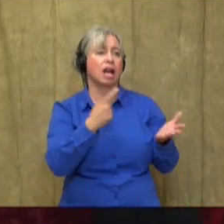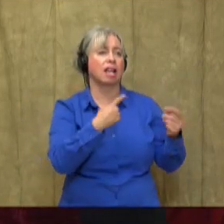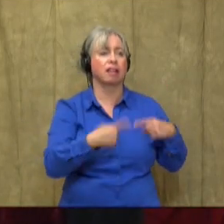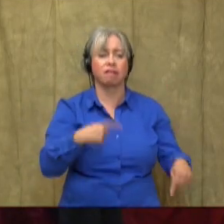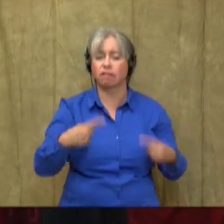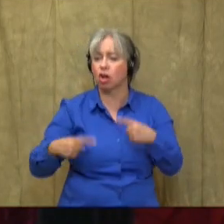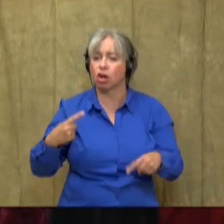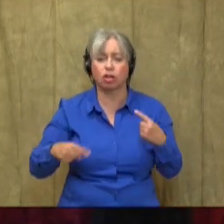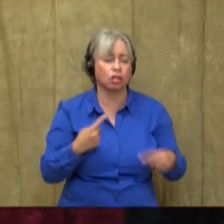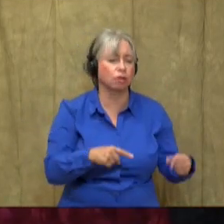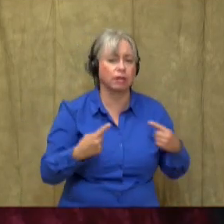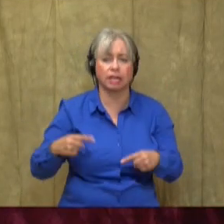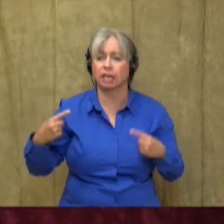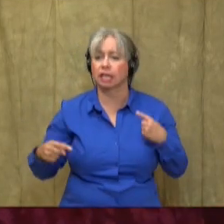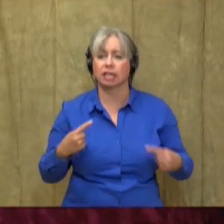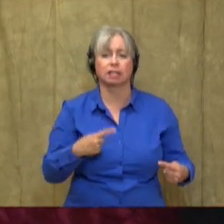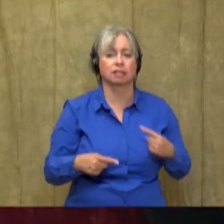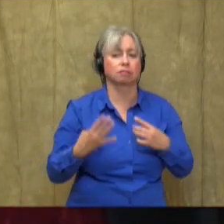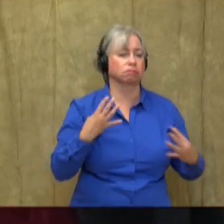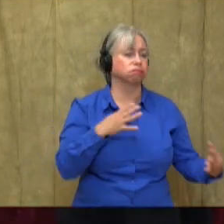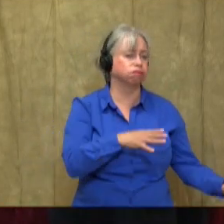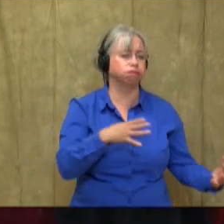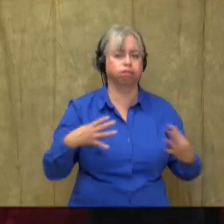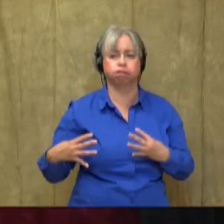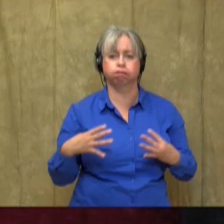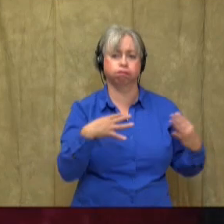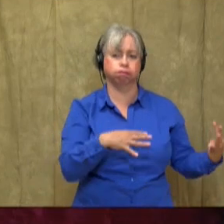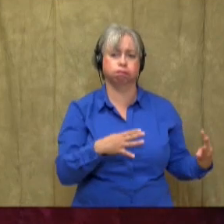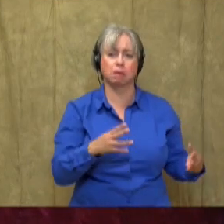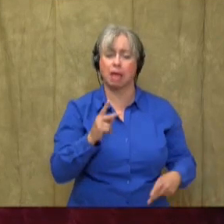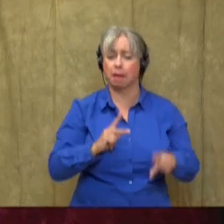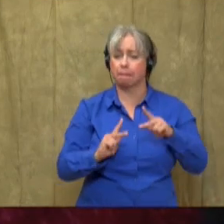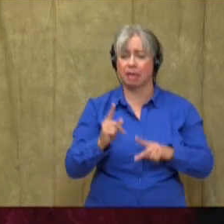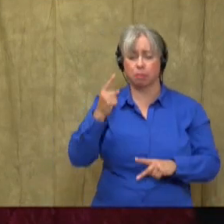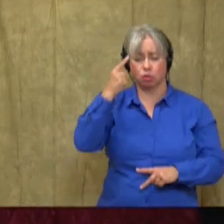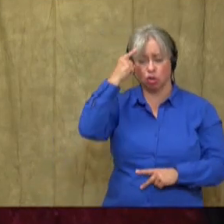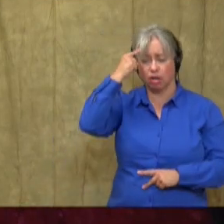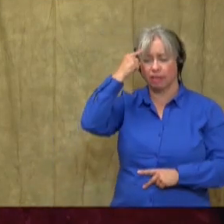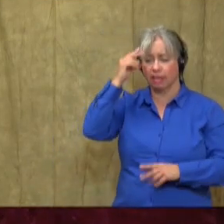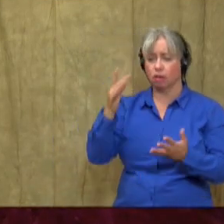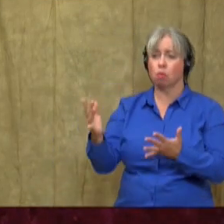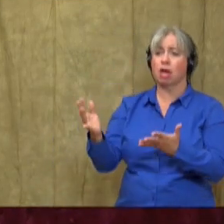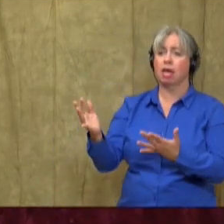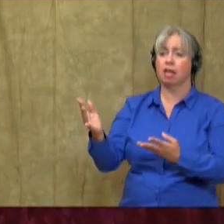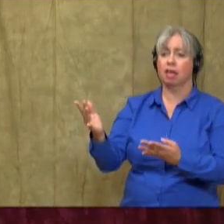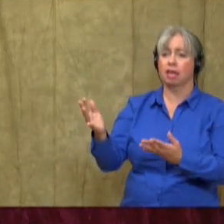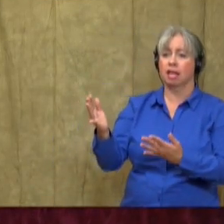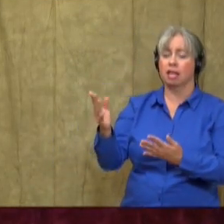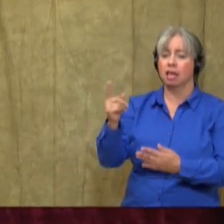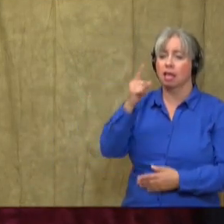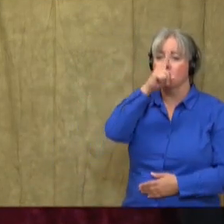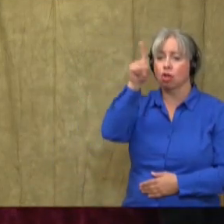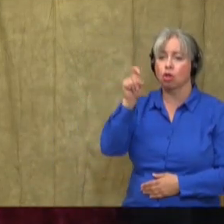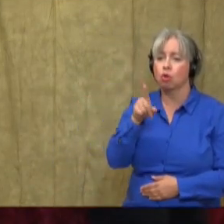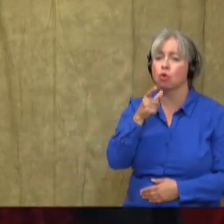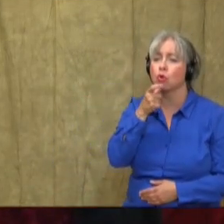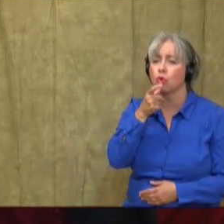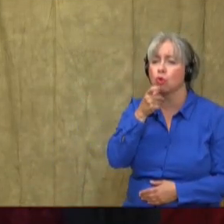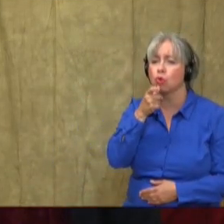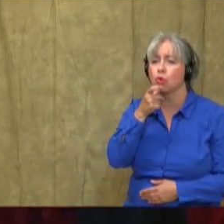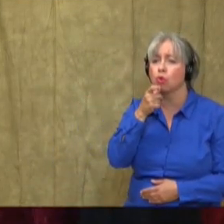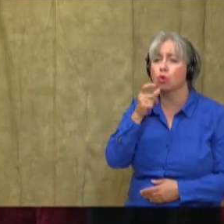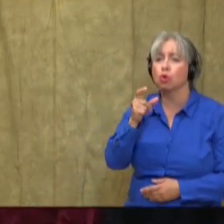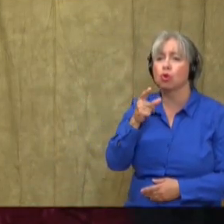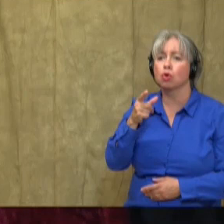and kings. So the people started thinking, wait a minute, what is happening here? I'm questioning the power. Who's actually in